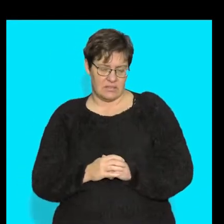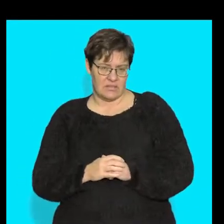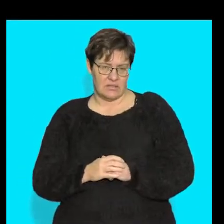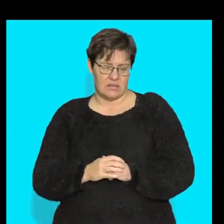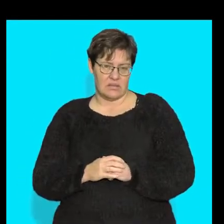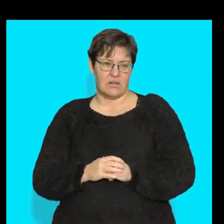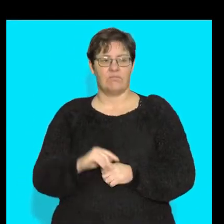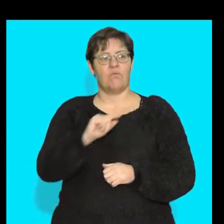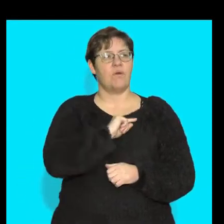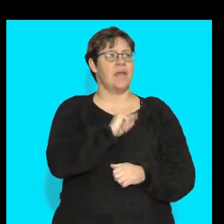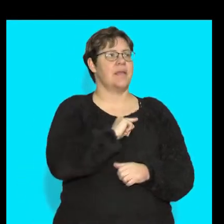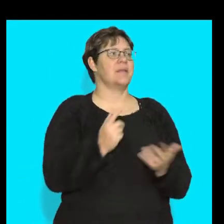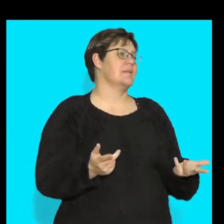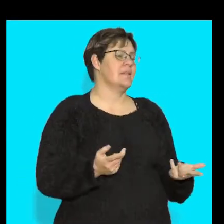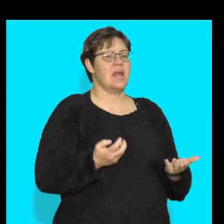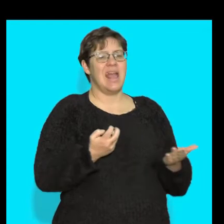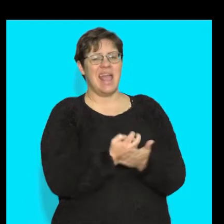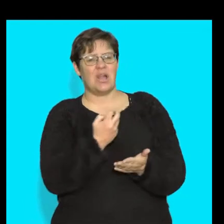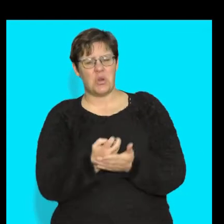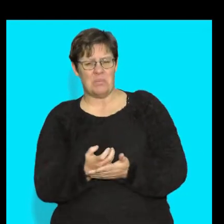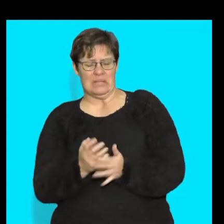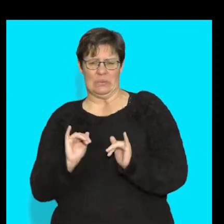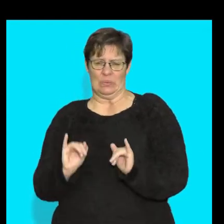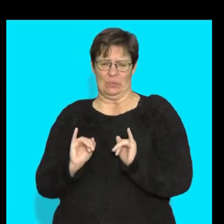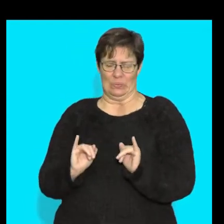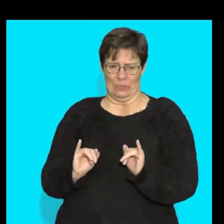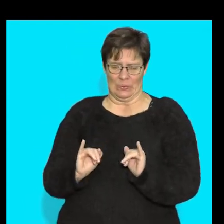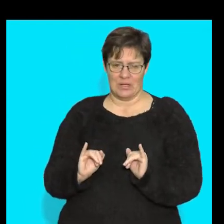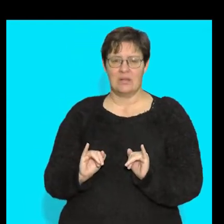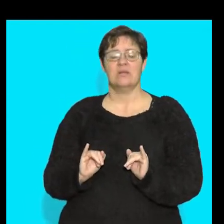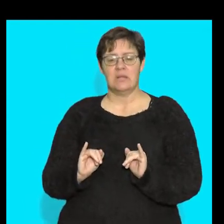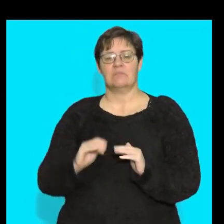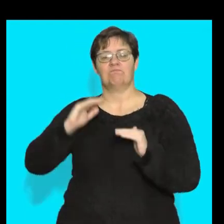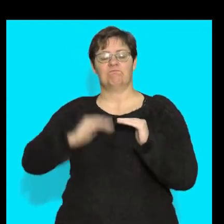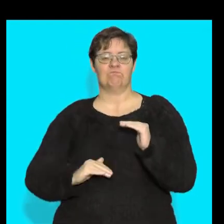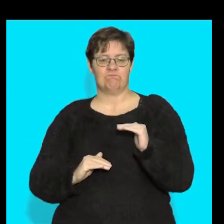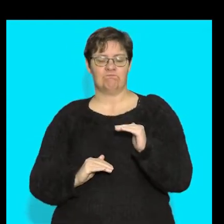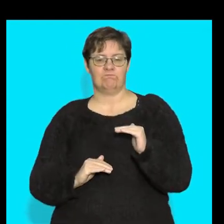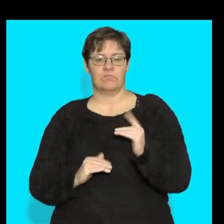of maybe the economy is a bit bad, and then they drop it and maybe to